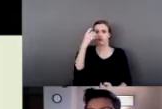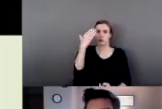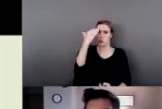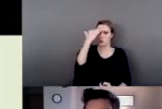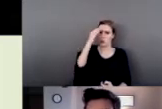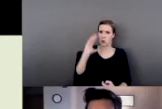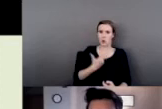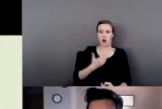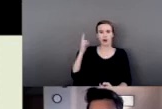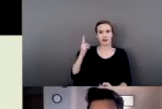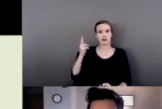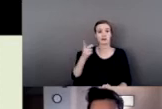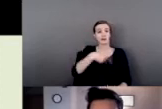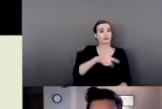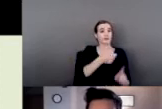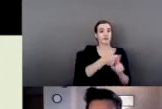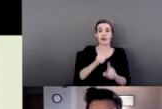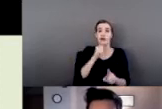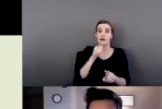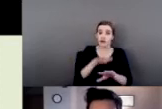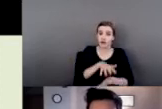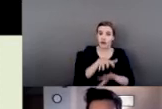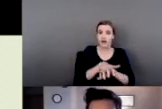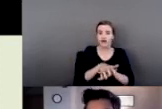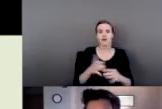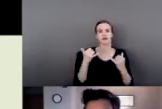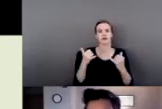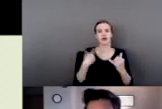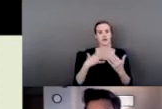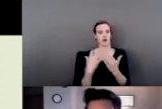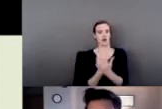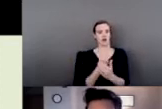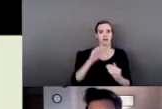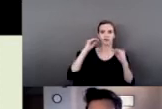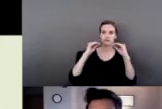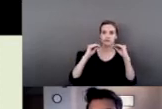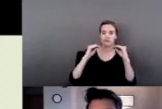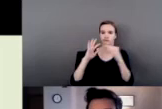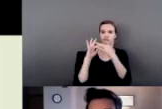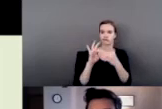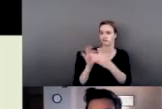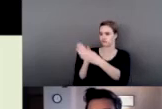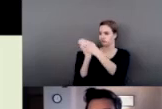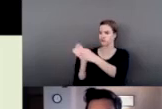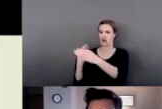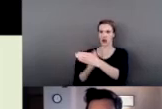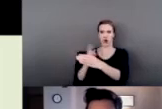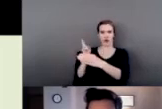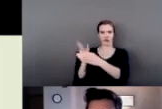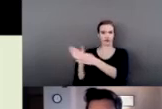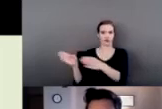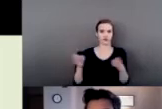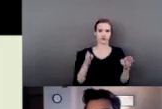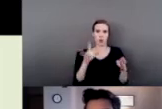not Native, those who aren't aware, don't understand why historical is important when it comes to wanting to learn